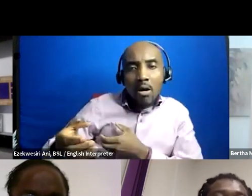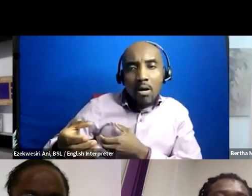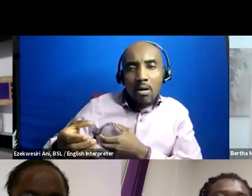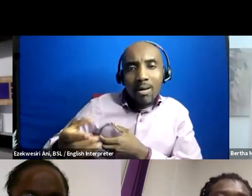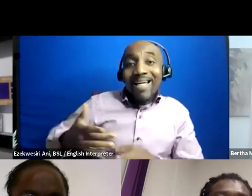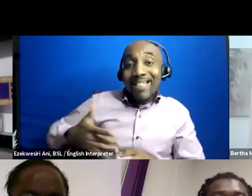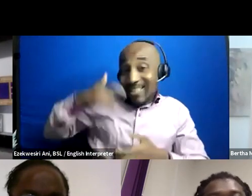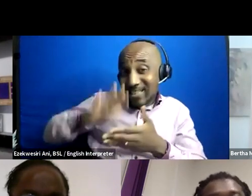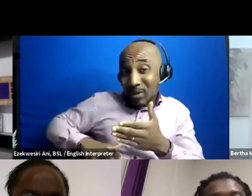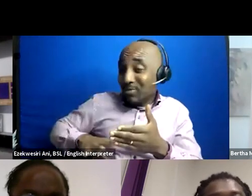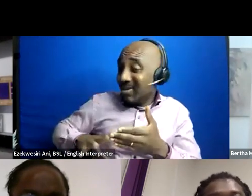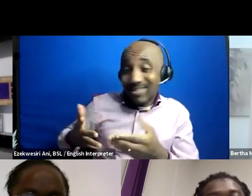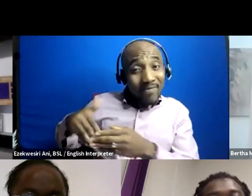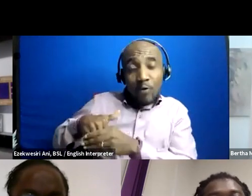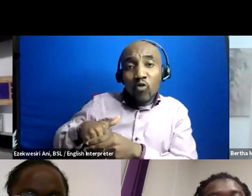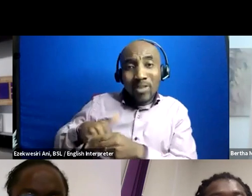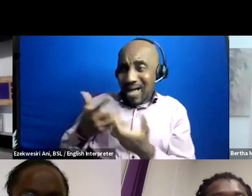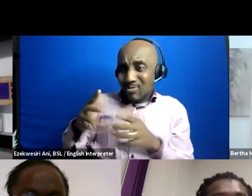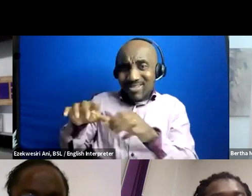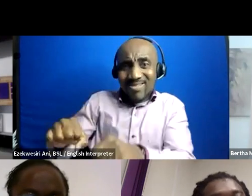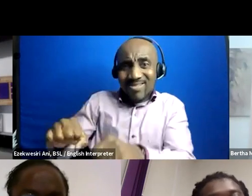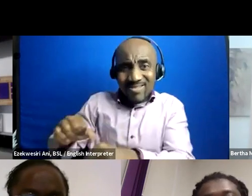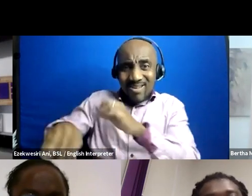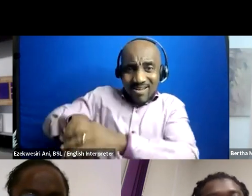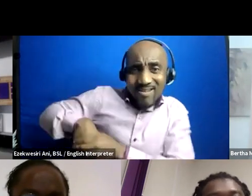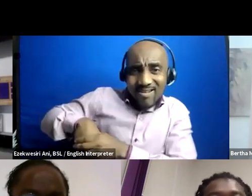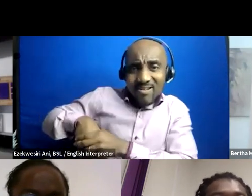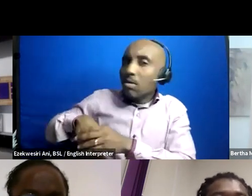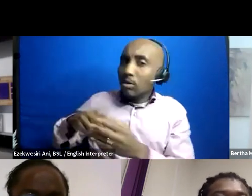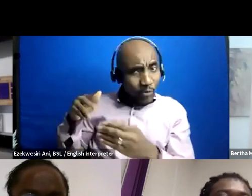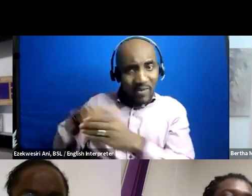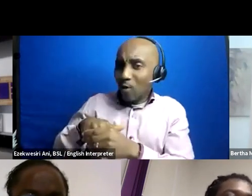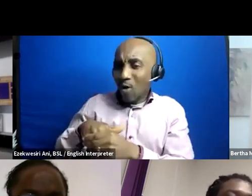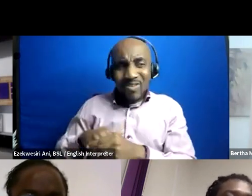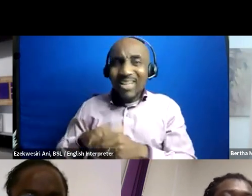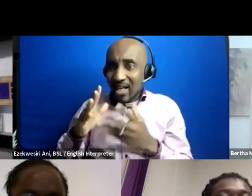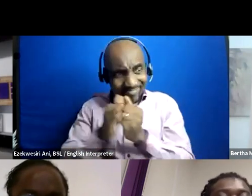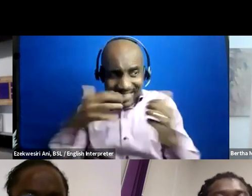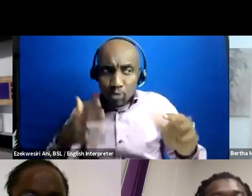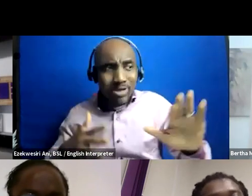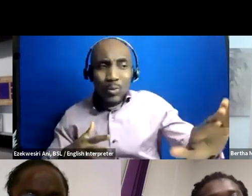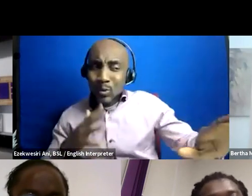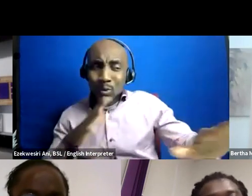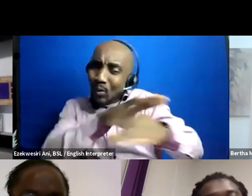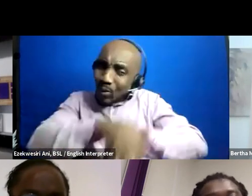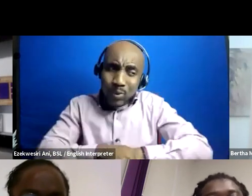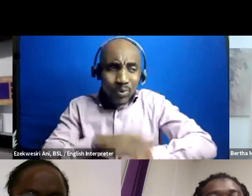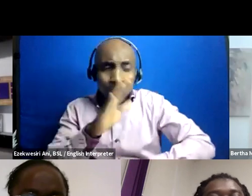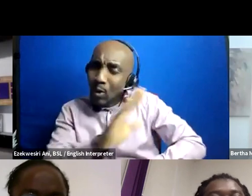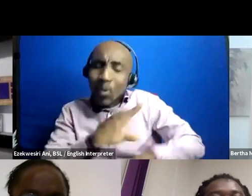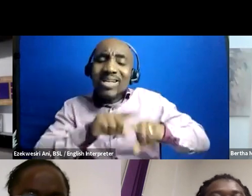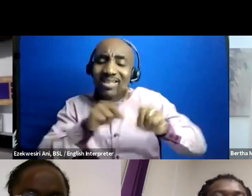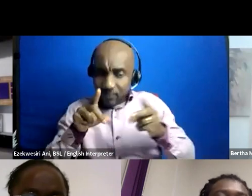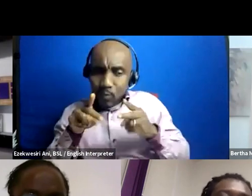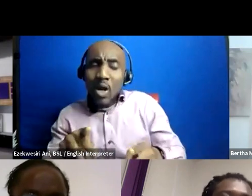have a say in restrictive practices, and to be able to say, you know, I don't think this is right. Maybe this approach would be